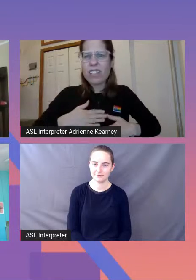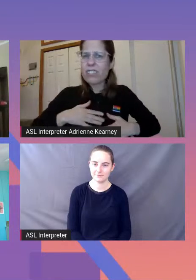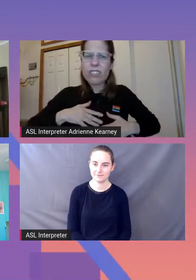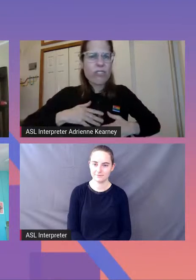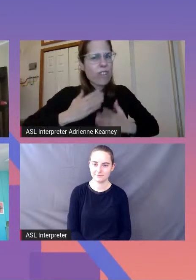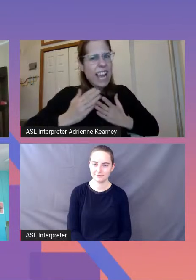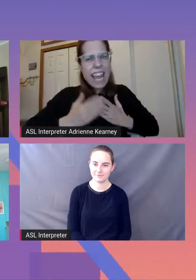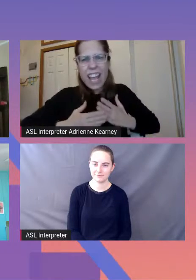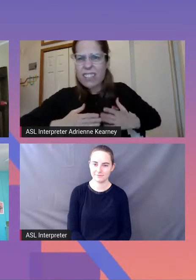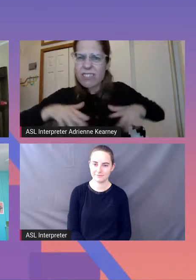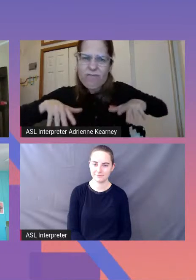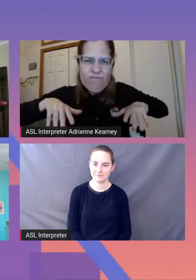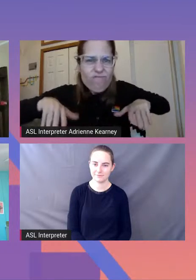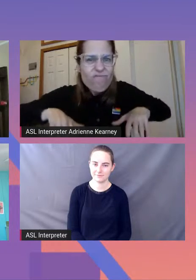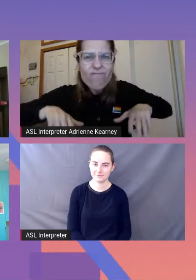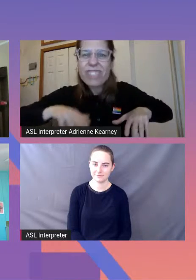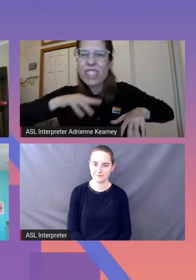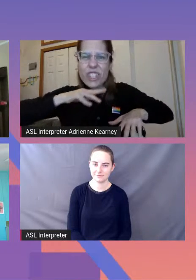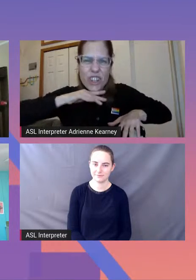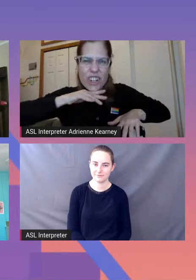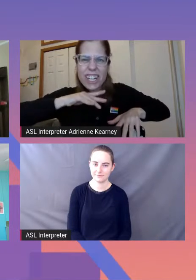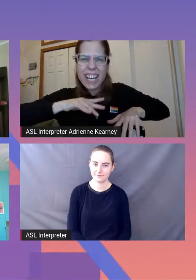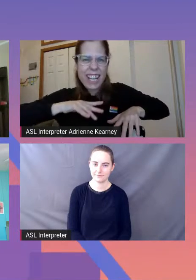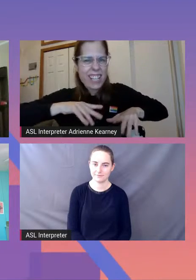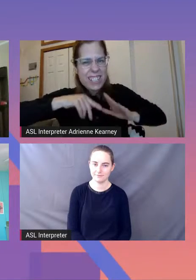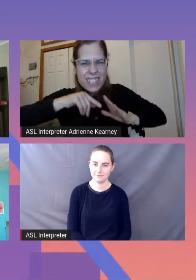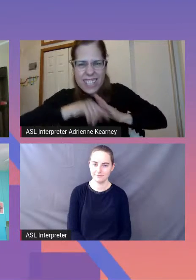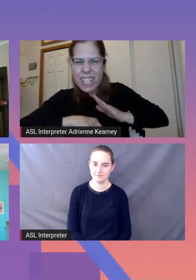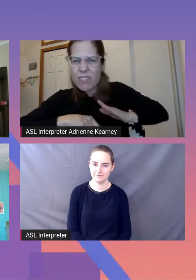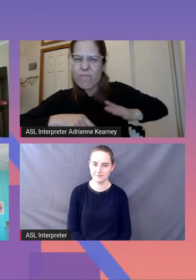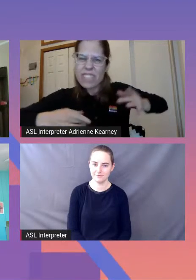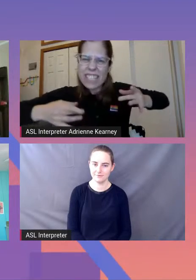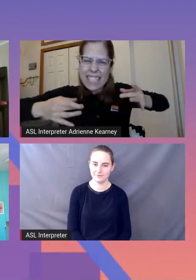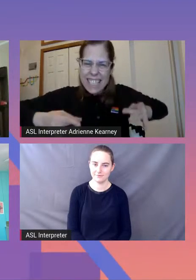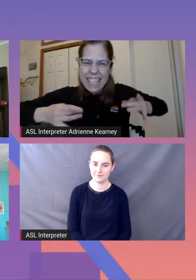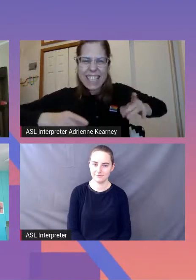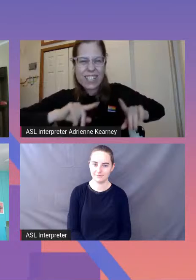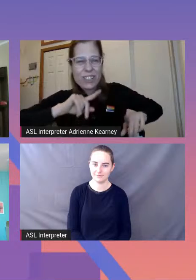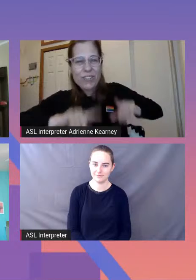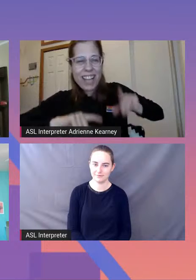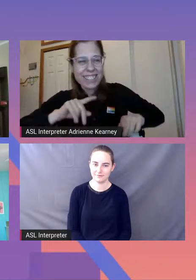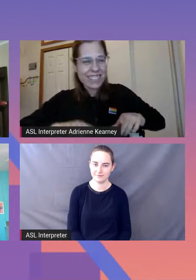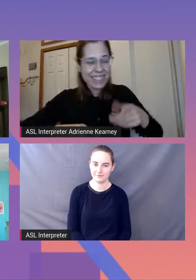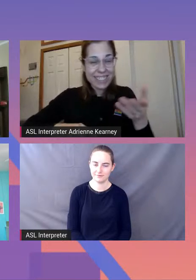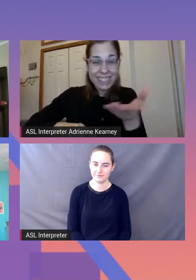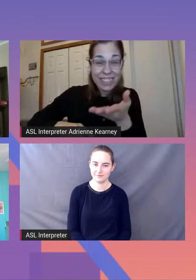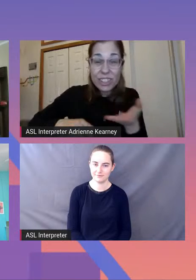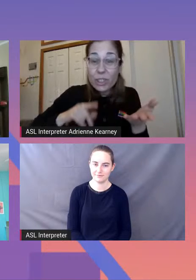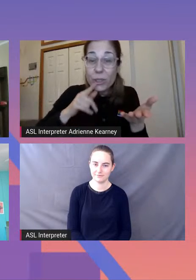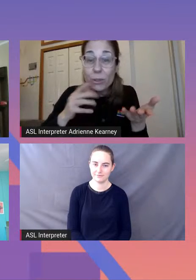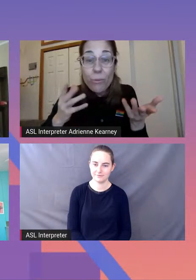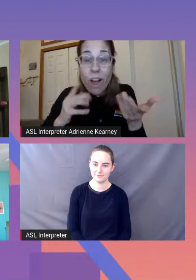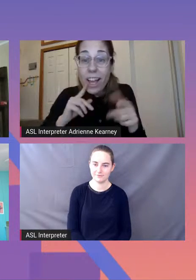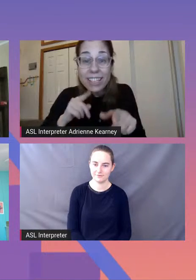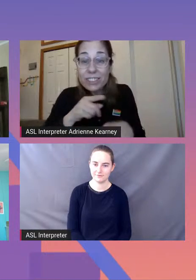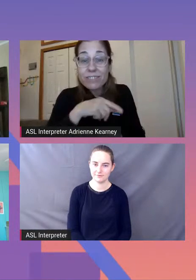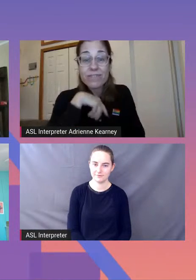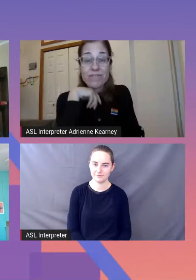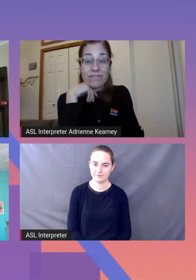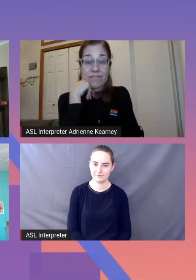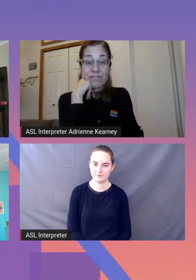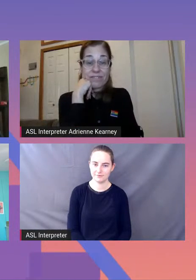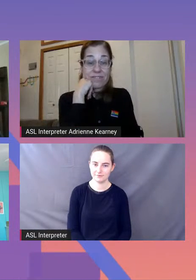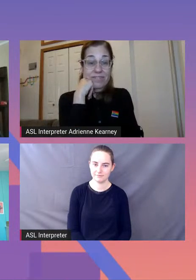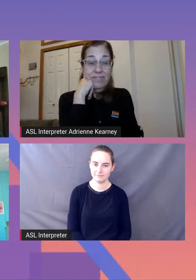I like that. Who wants to tackle that question first? I think we all should answer the question. I can go first. First of all,